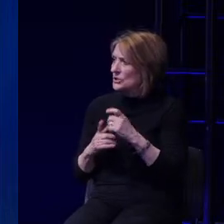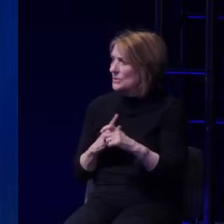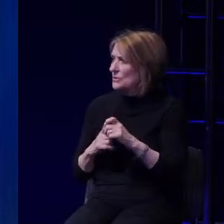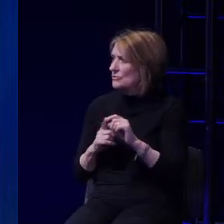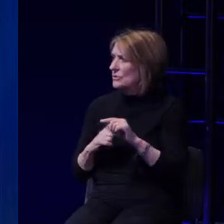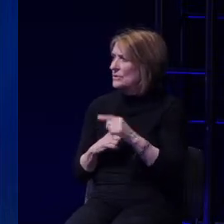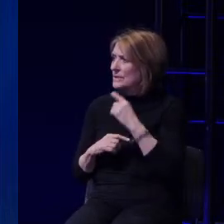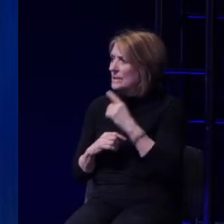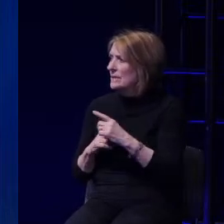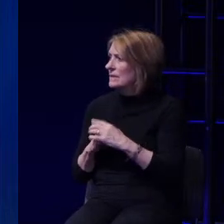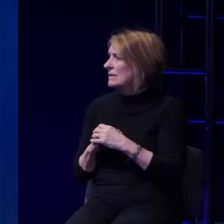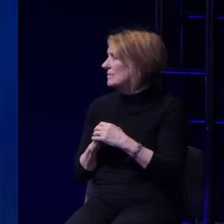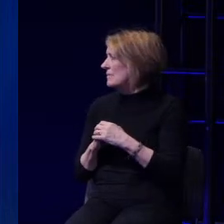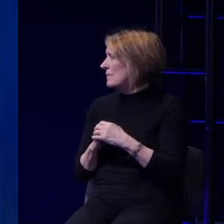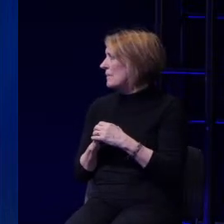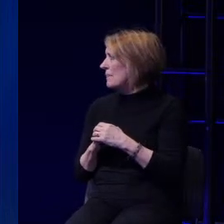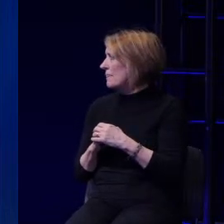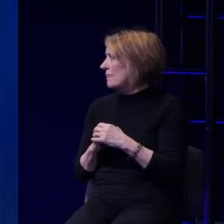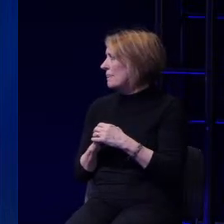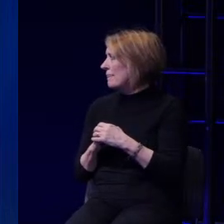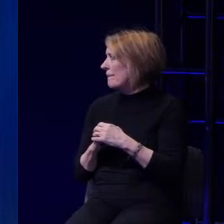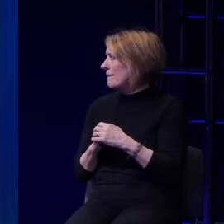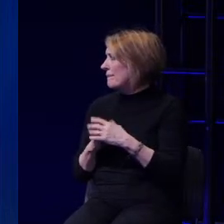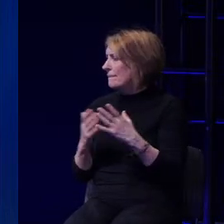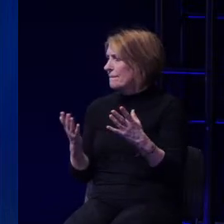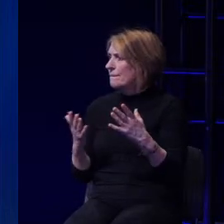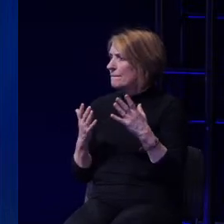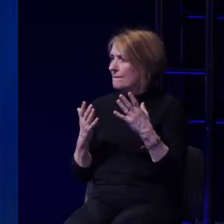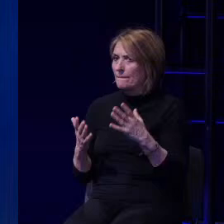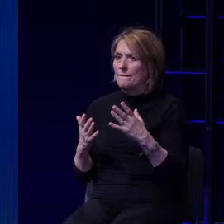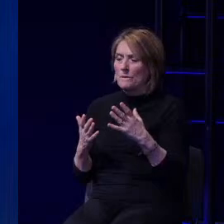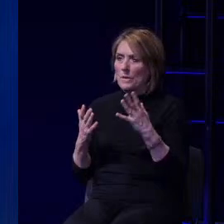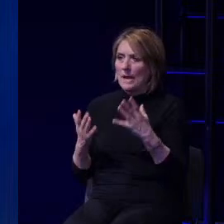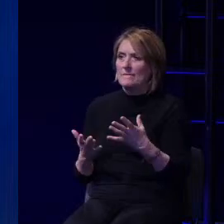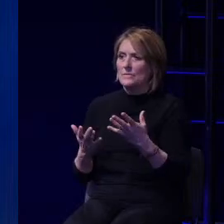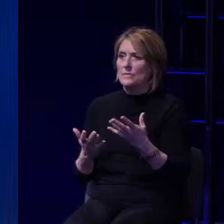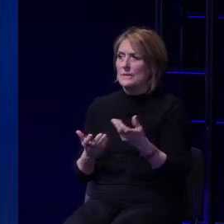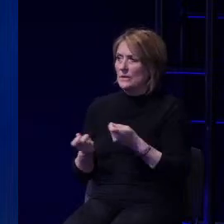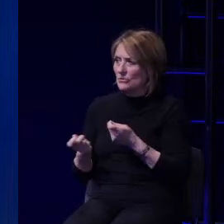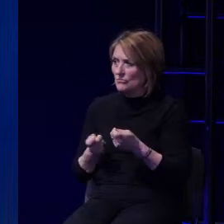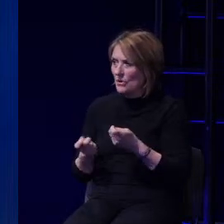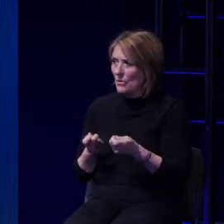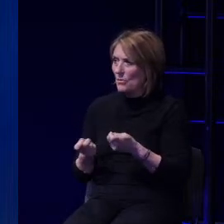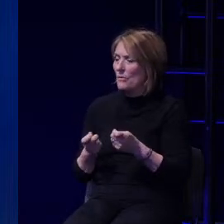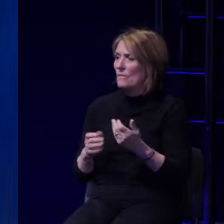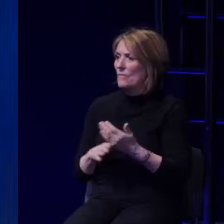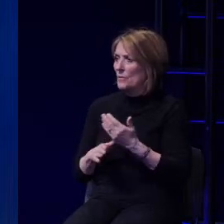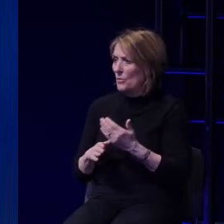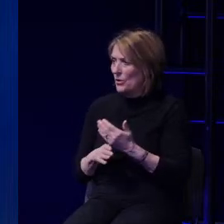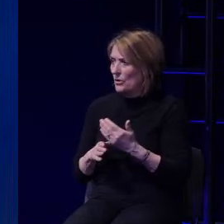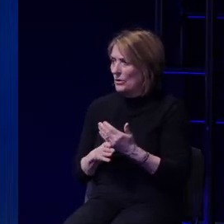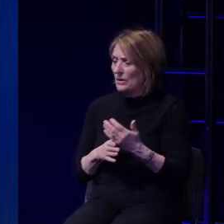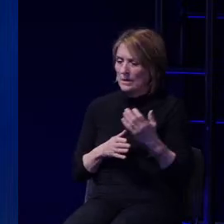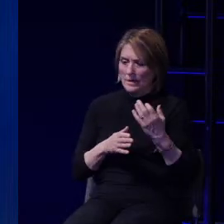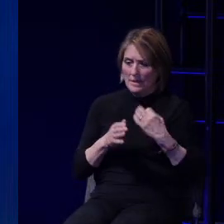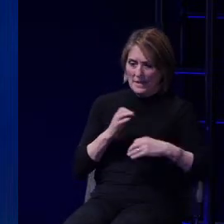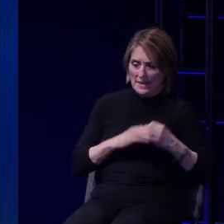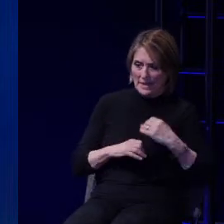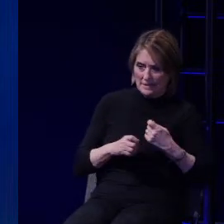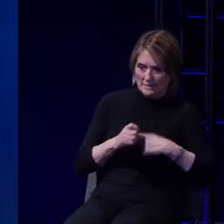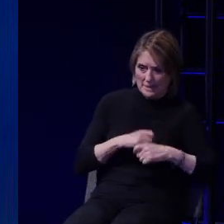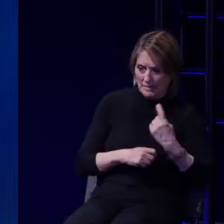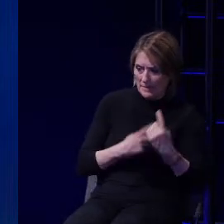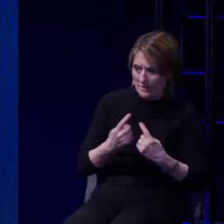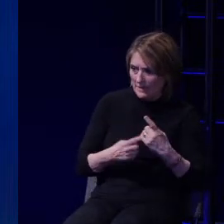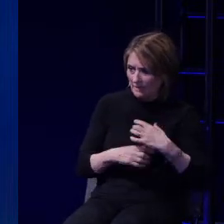say, look, you've got to take control at this point. And the actors were getting incredibly frustrated